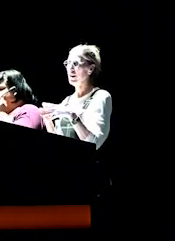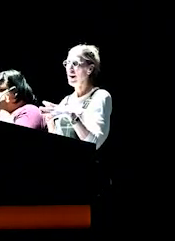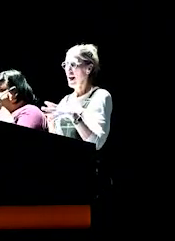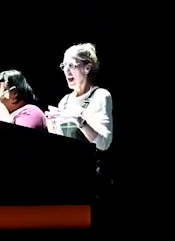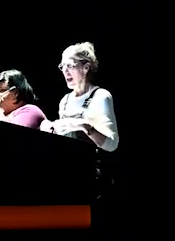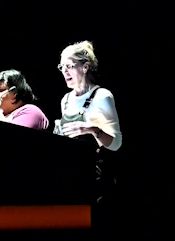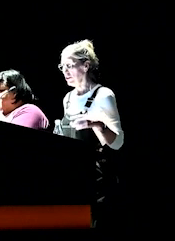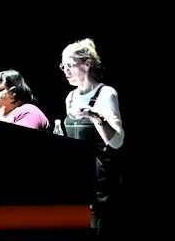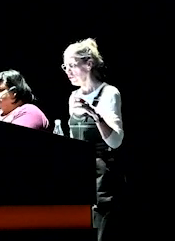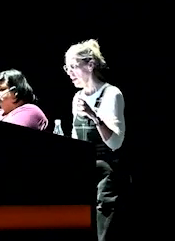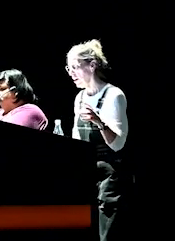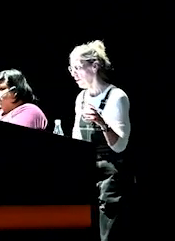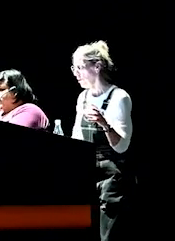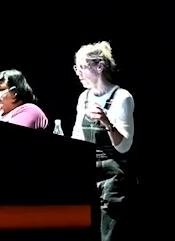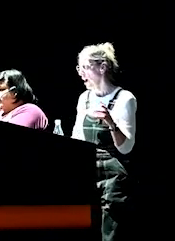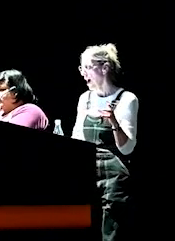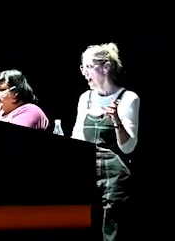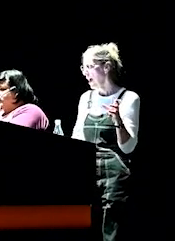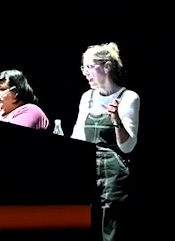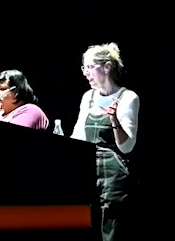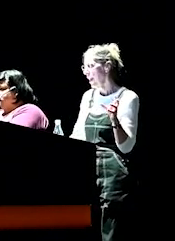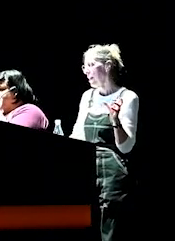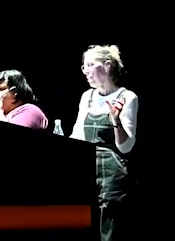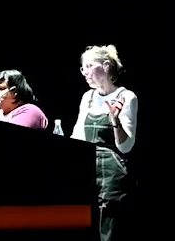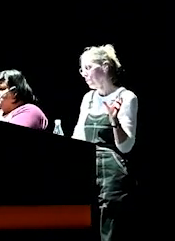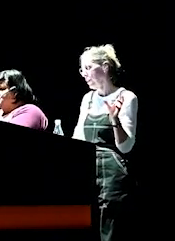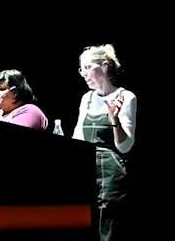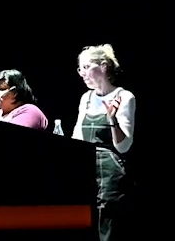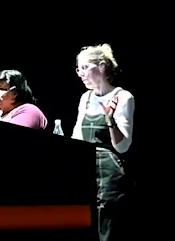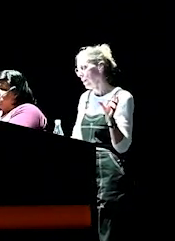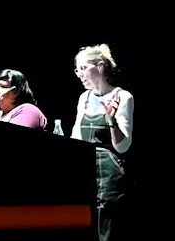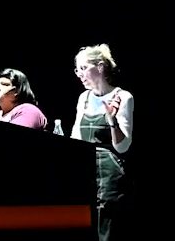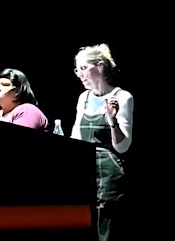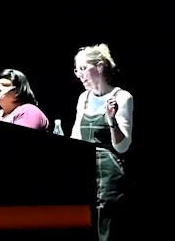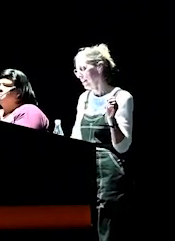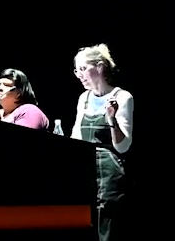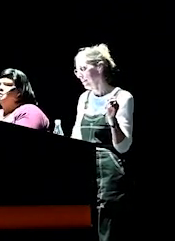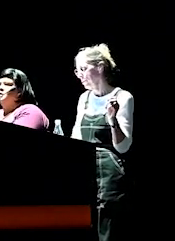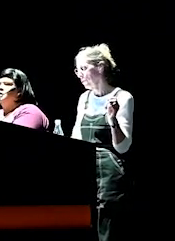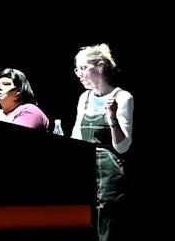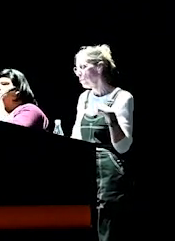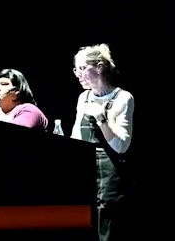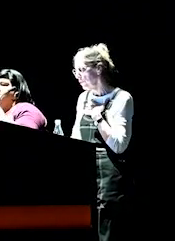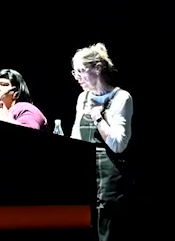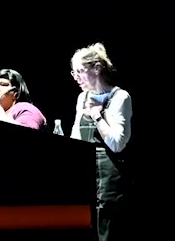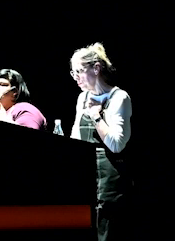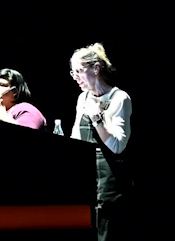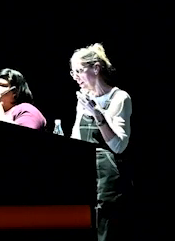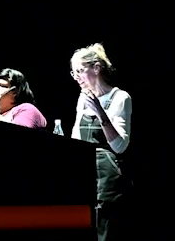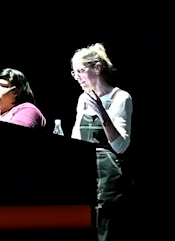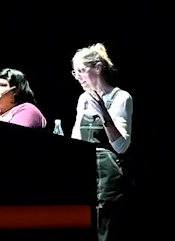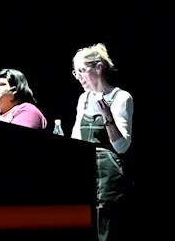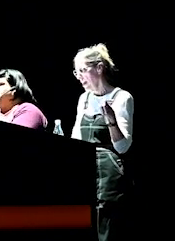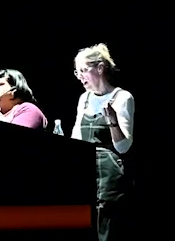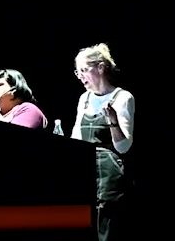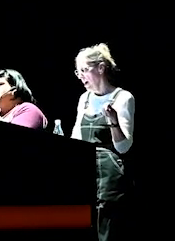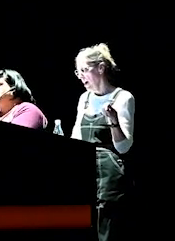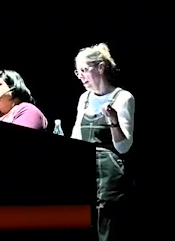vision. And so I really feel that we're so privileged